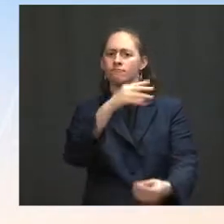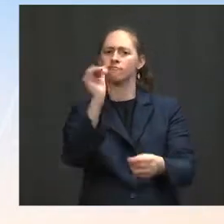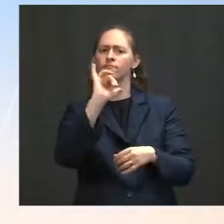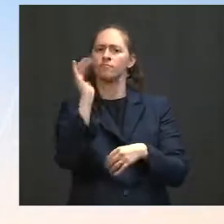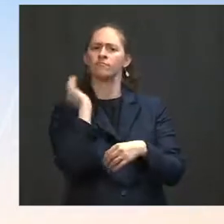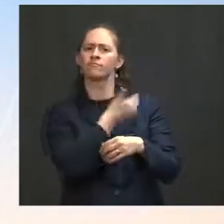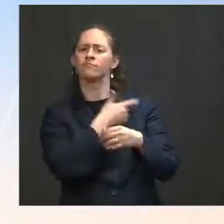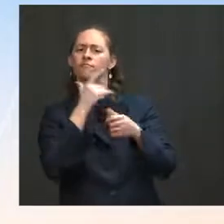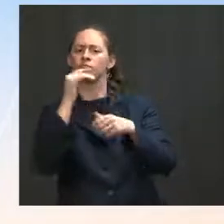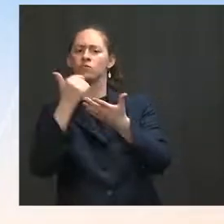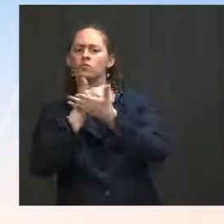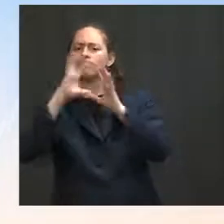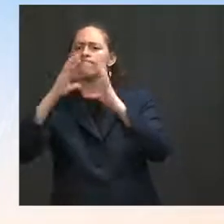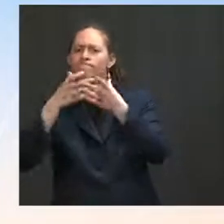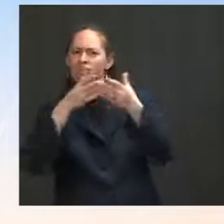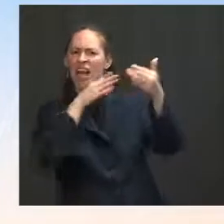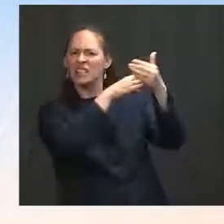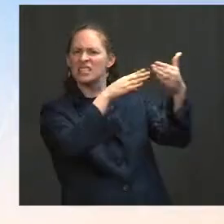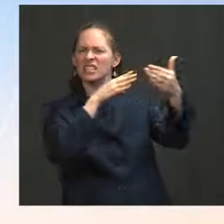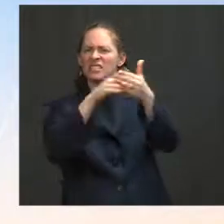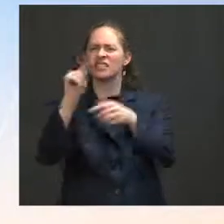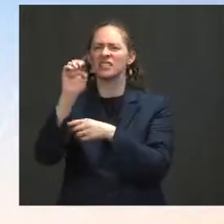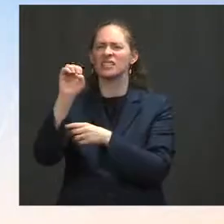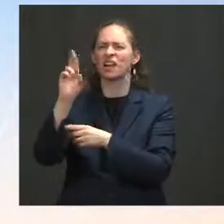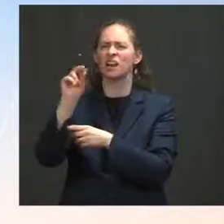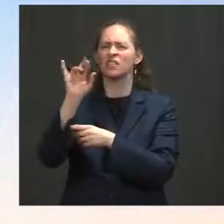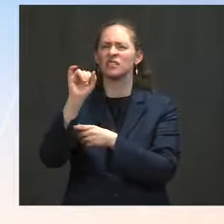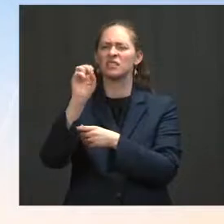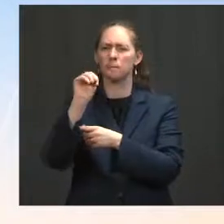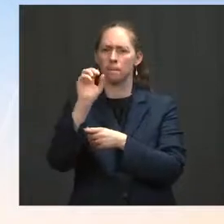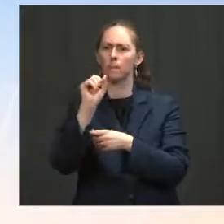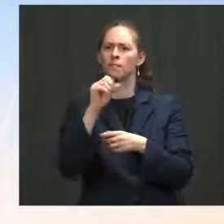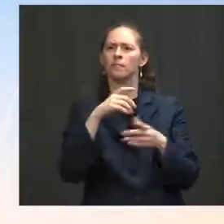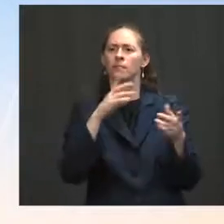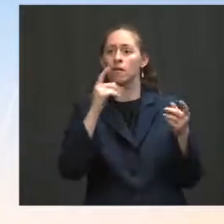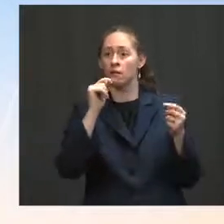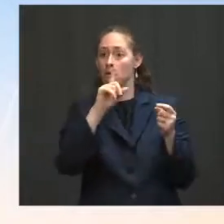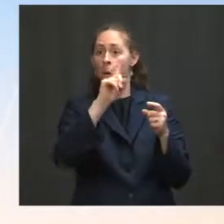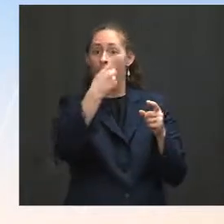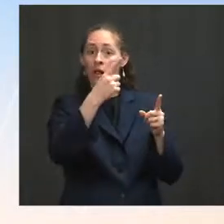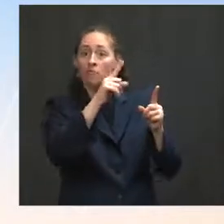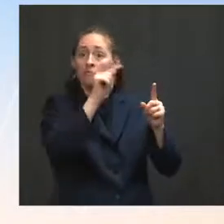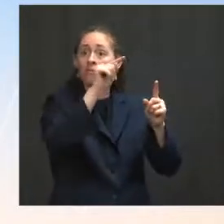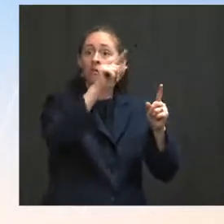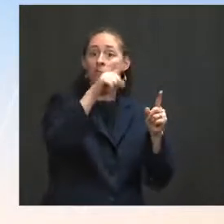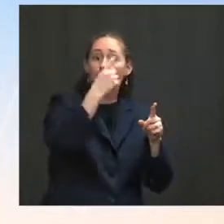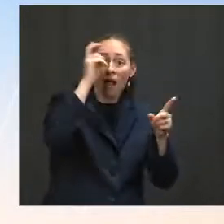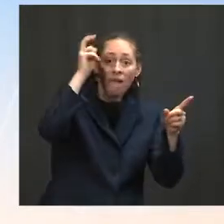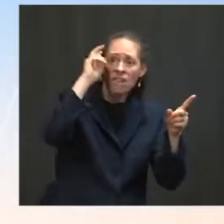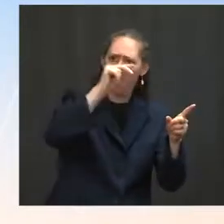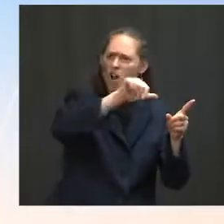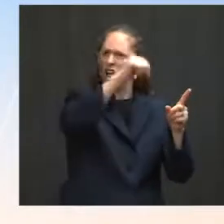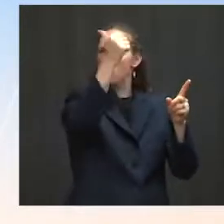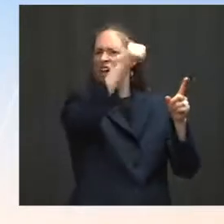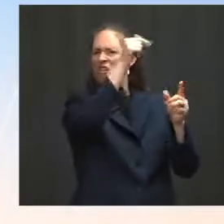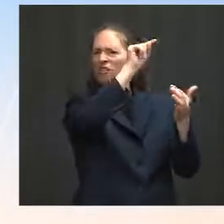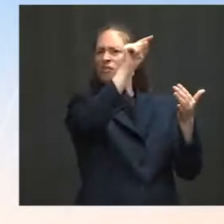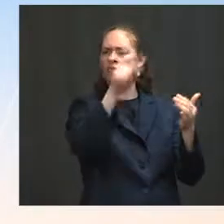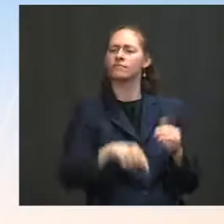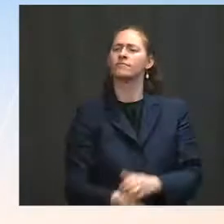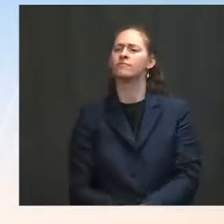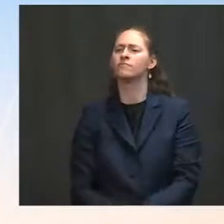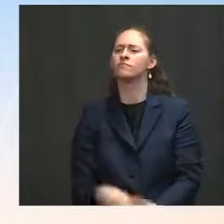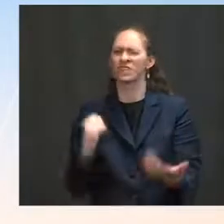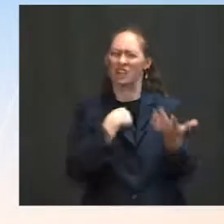beyond Afghanistan, that we are continuing to work to empower, equip, train, support financially the Afghan National Security Forces. Go